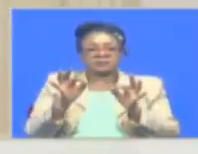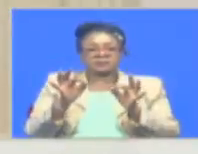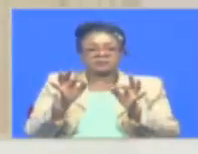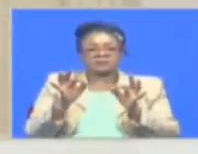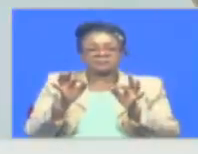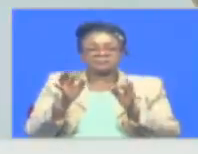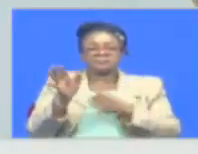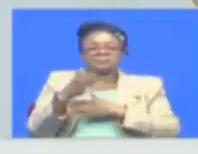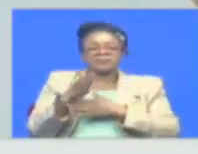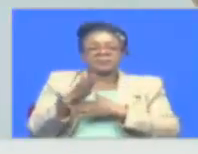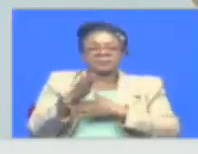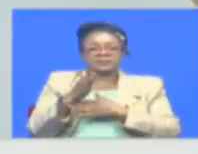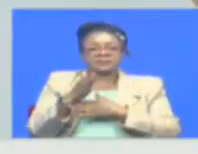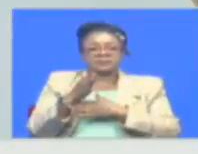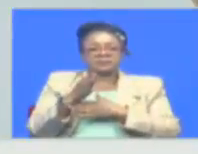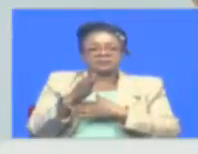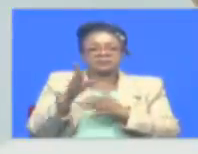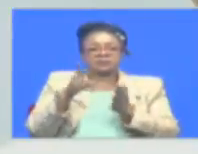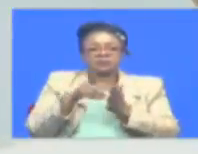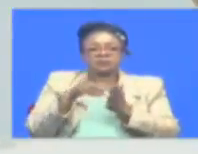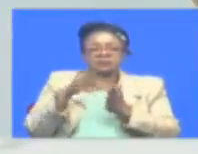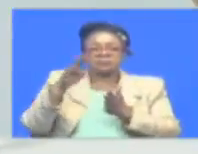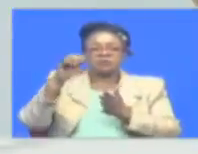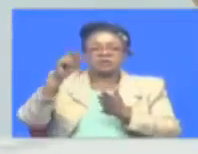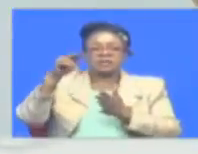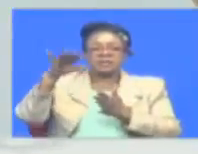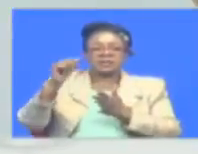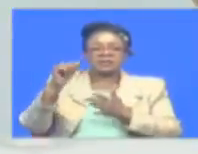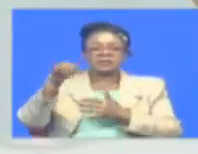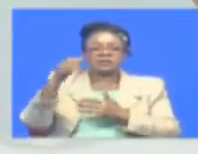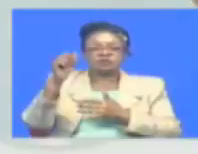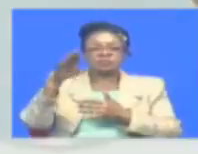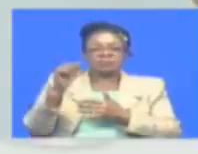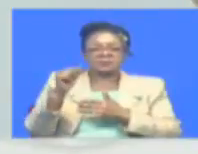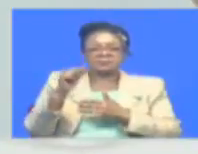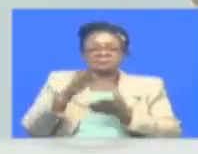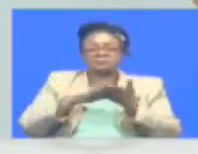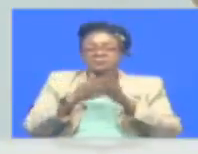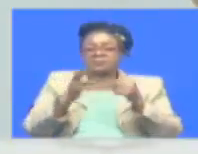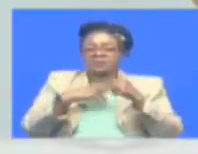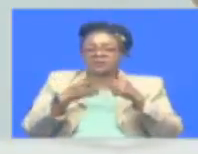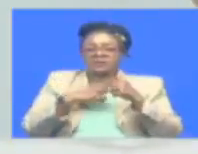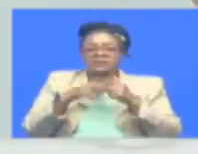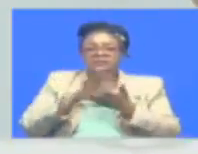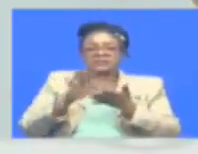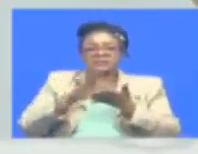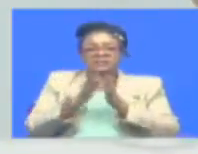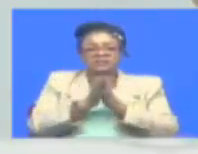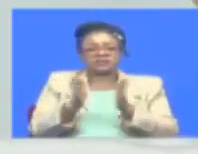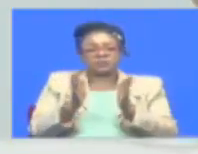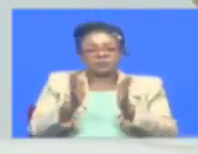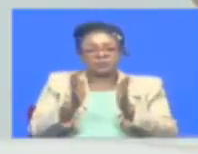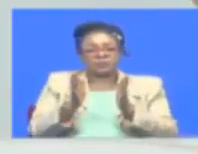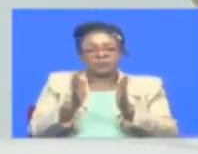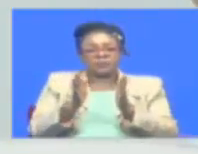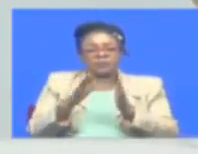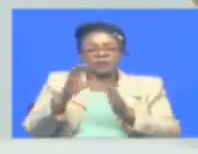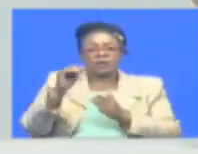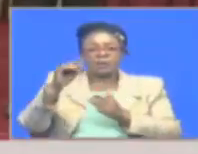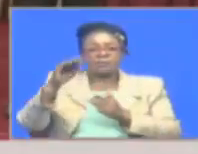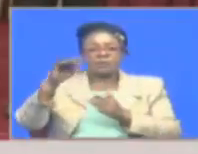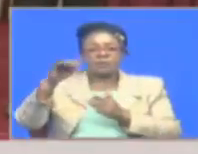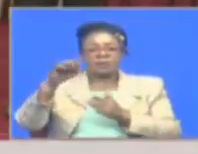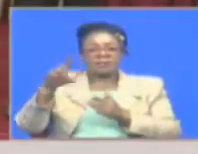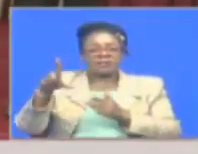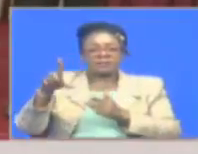Ambassador Dr. Monica Juma to be the 7th Secretary General to the Commonwealth.